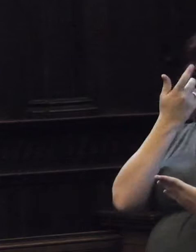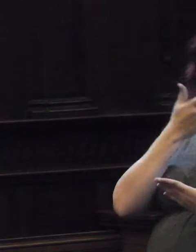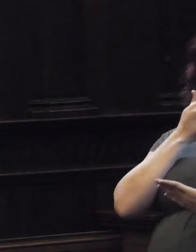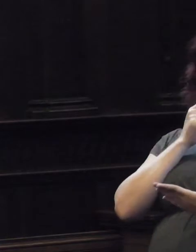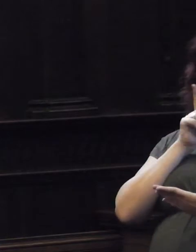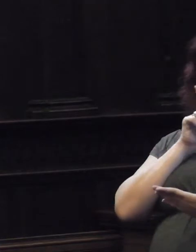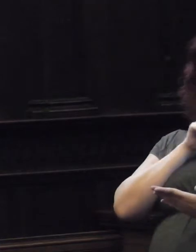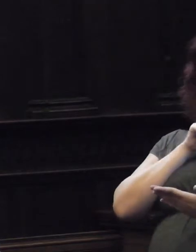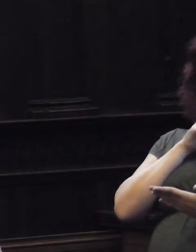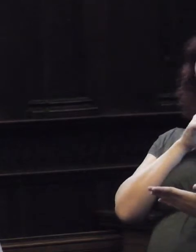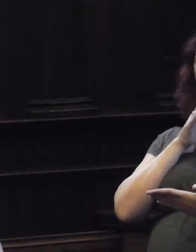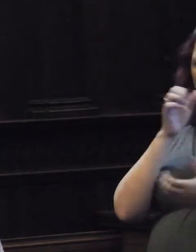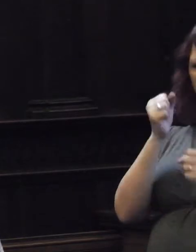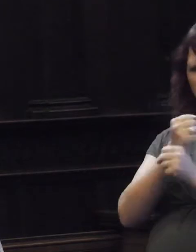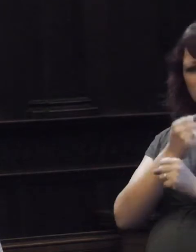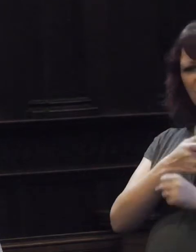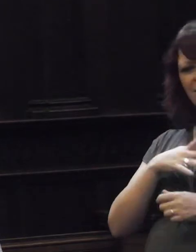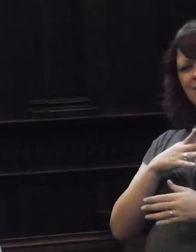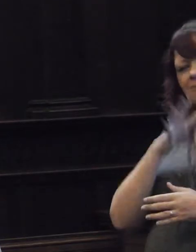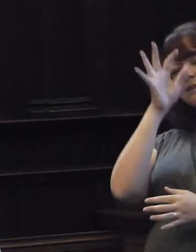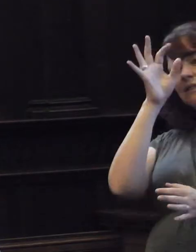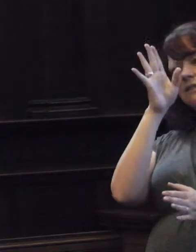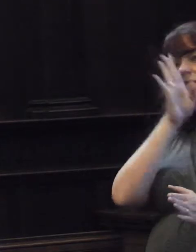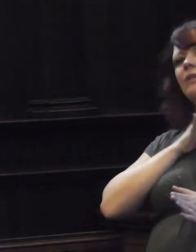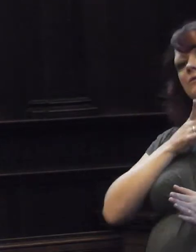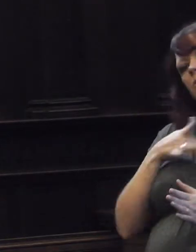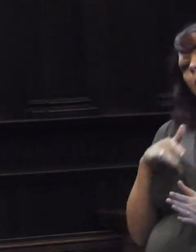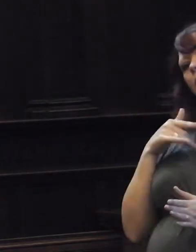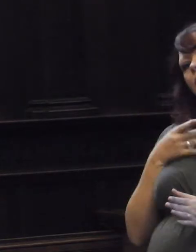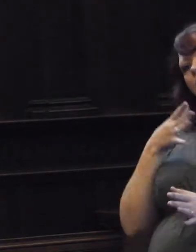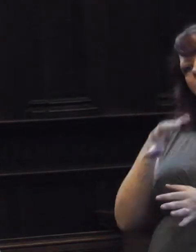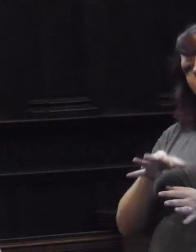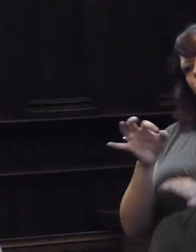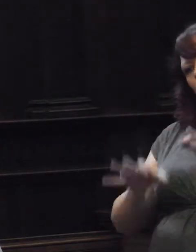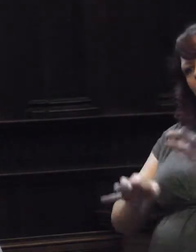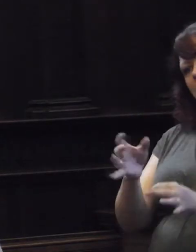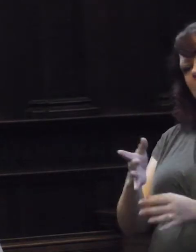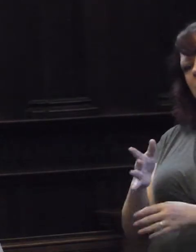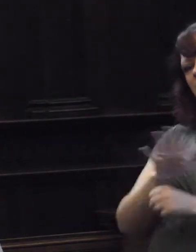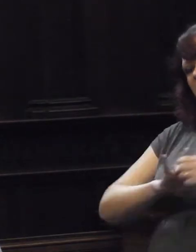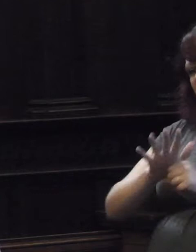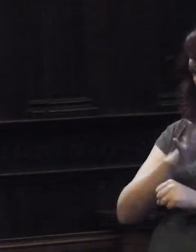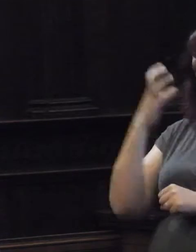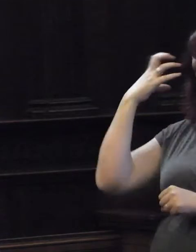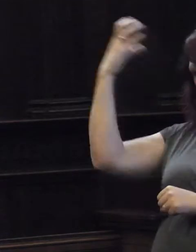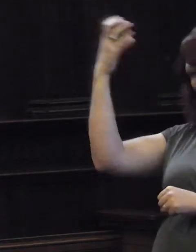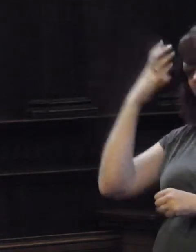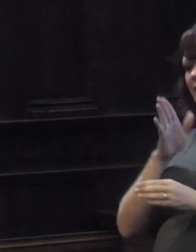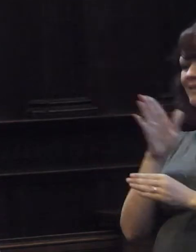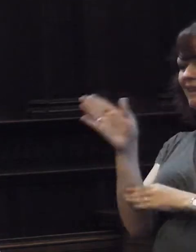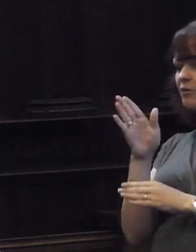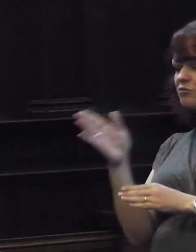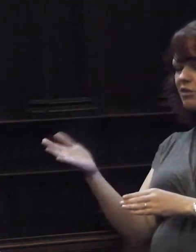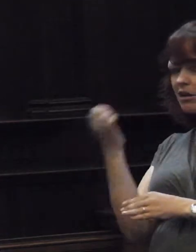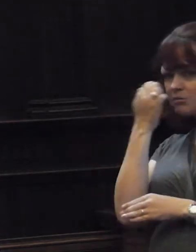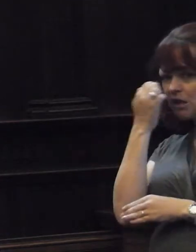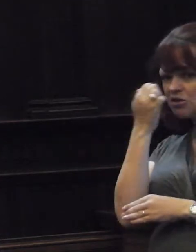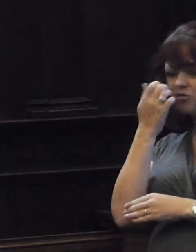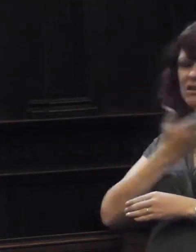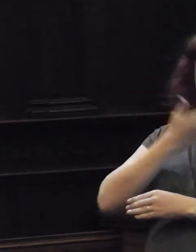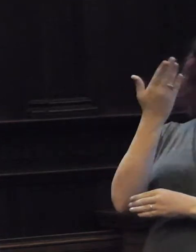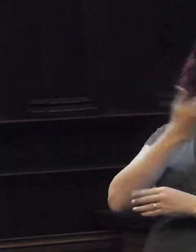make learned and sensible life choices. Local government outside agencies,